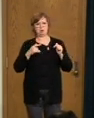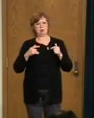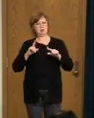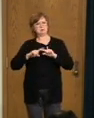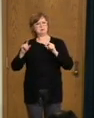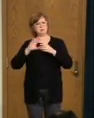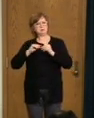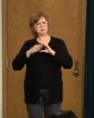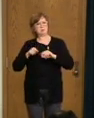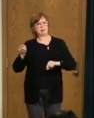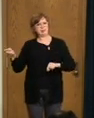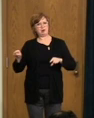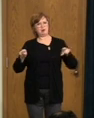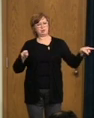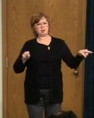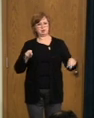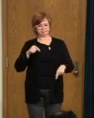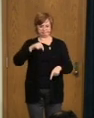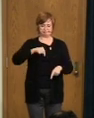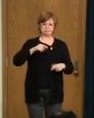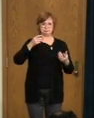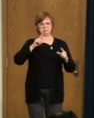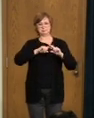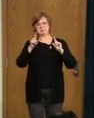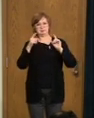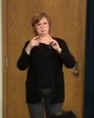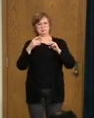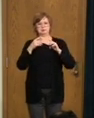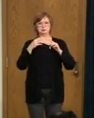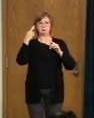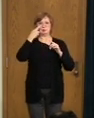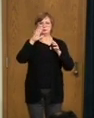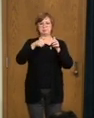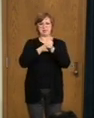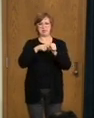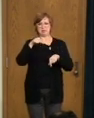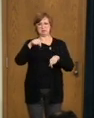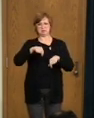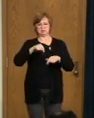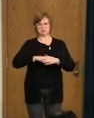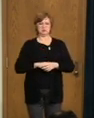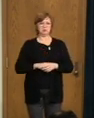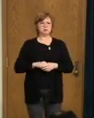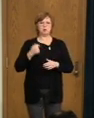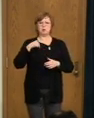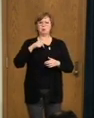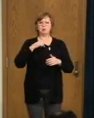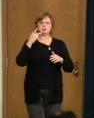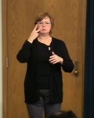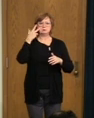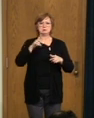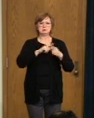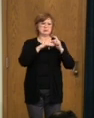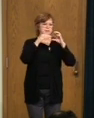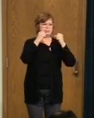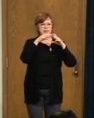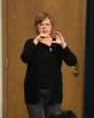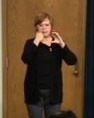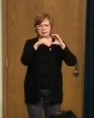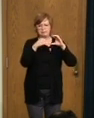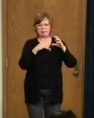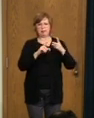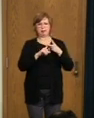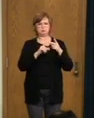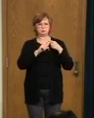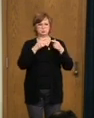again, obviously we all receive lots of emails and commentary from both sides. Some